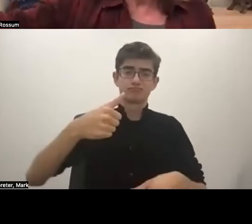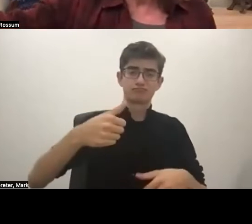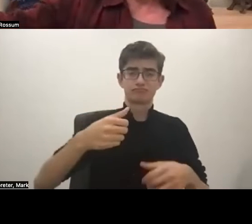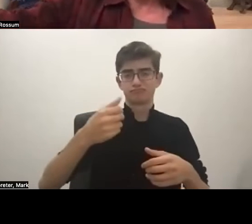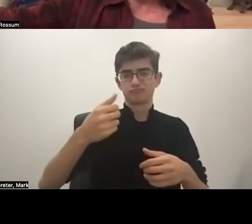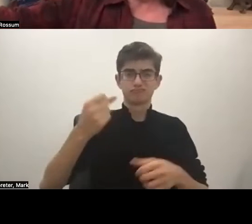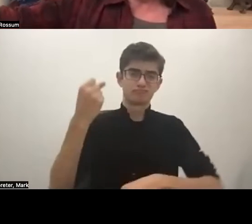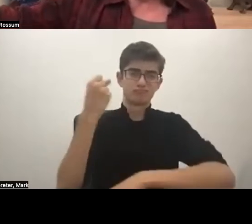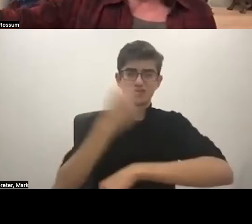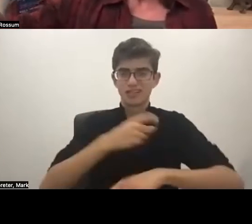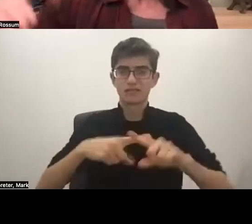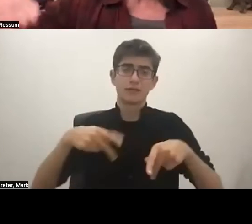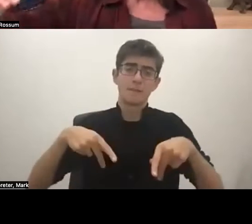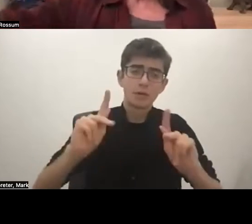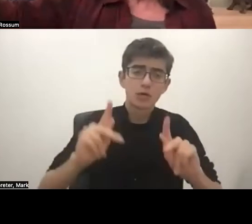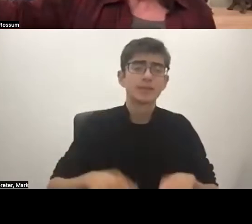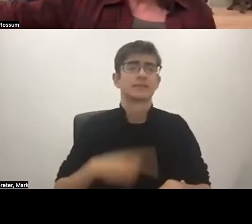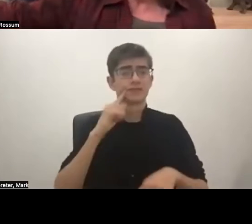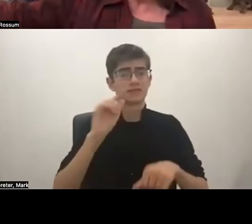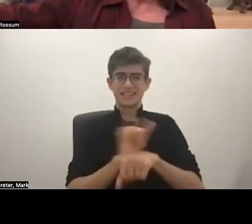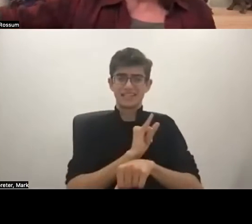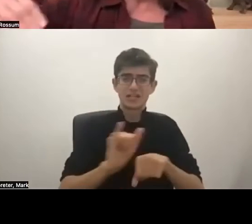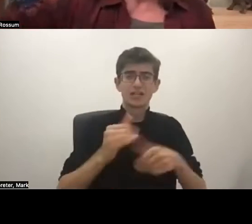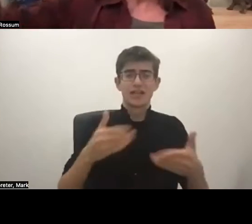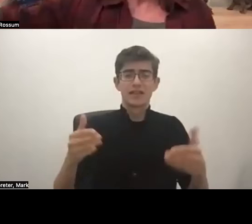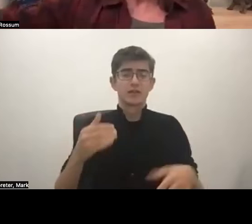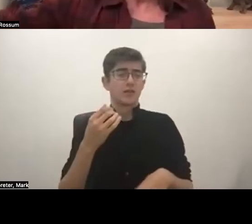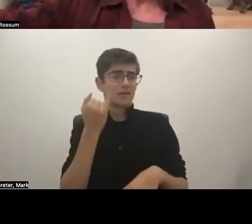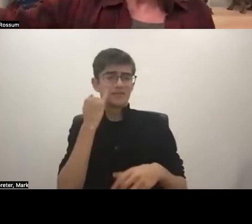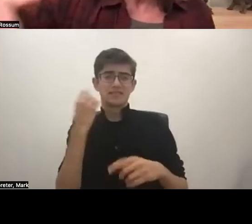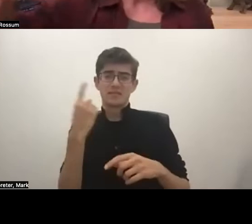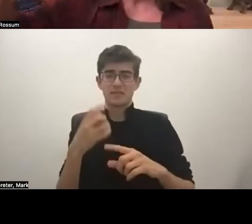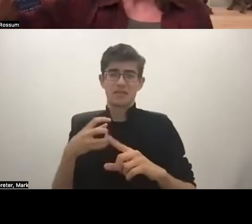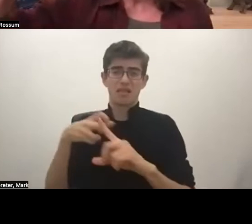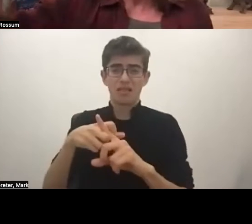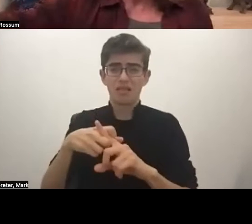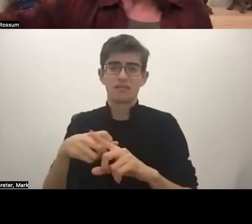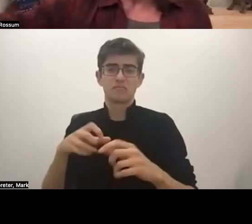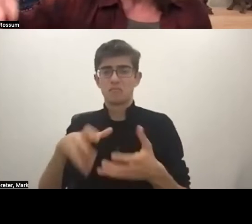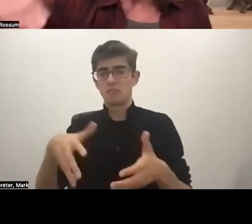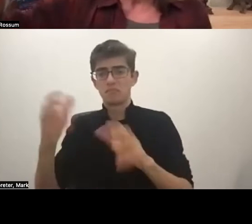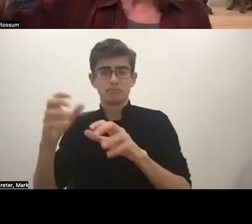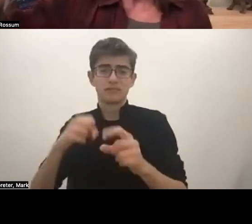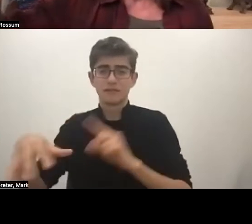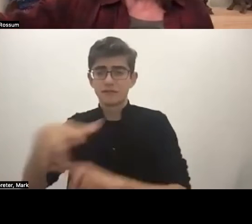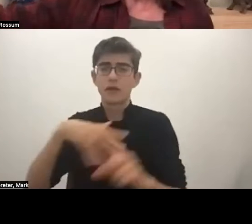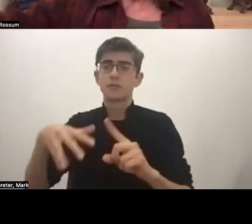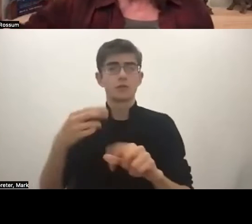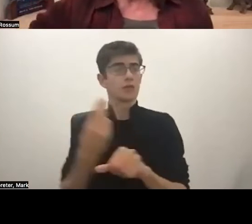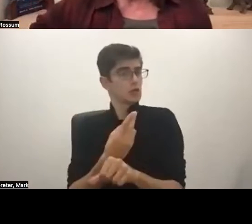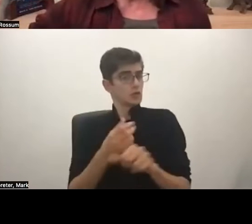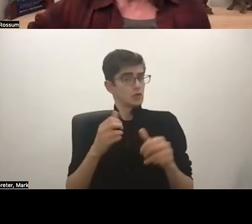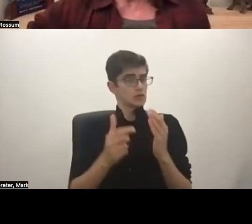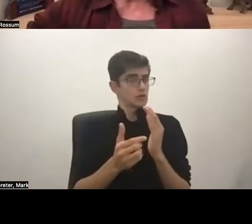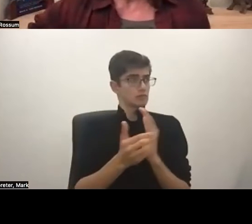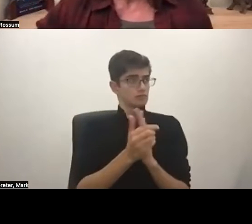industrial gold mining operations in sensitive ecosystems or in places and spaces that would have had serious consequences for the